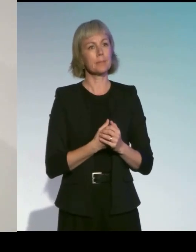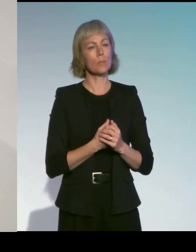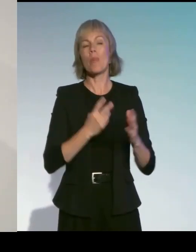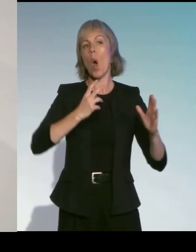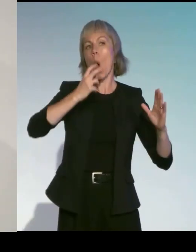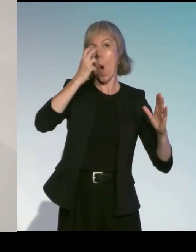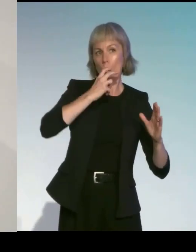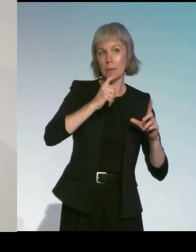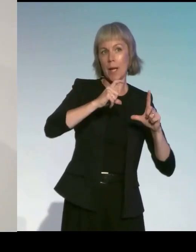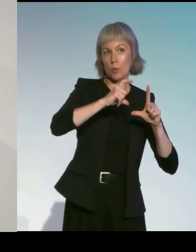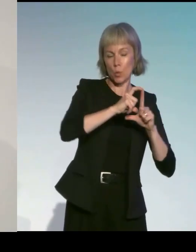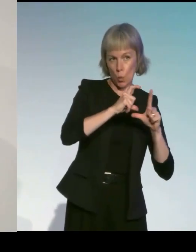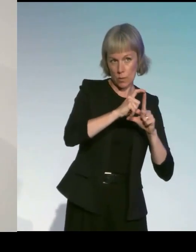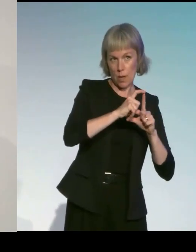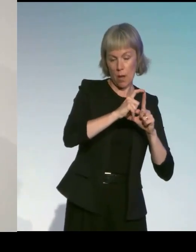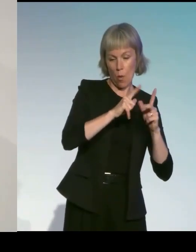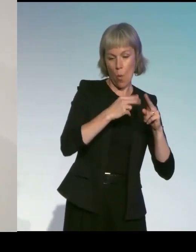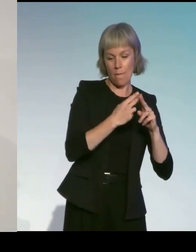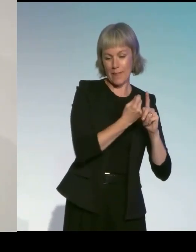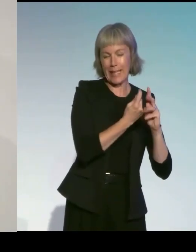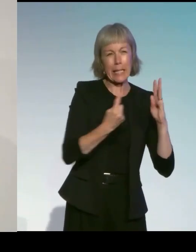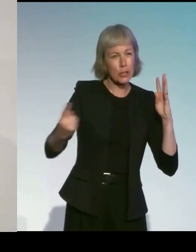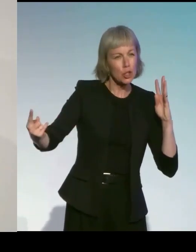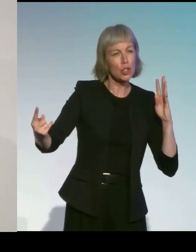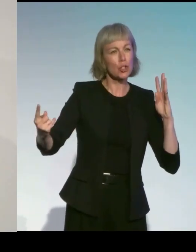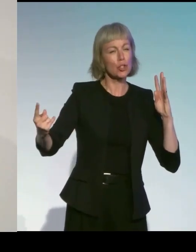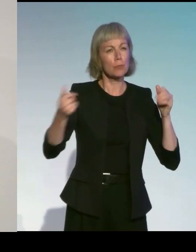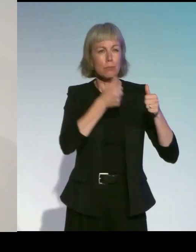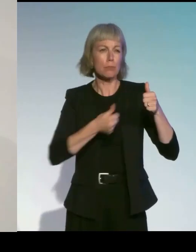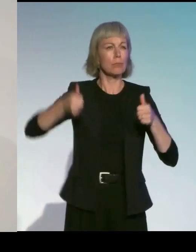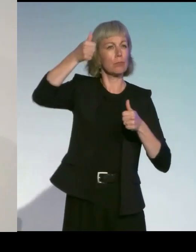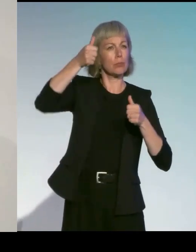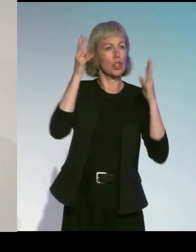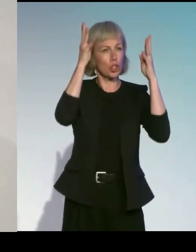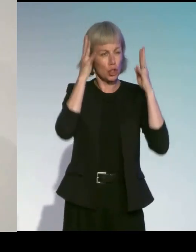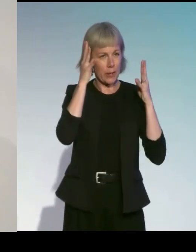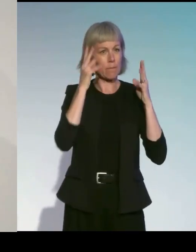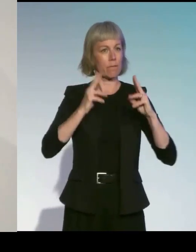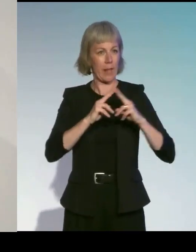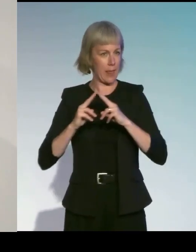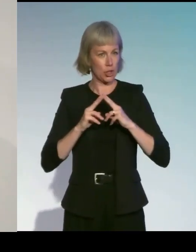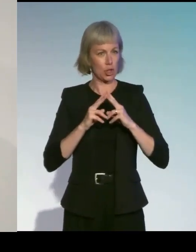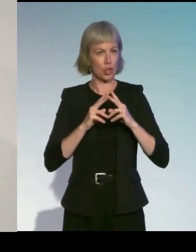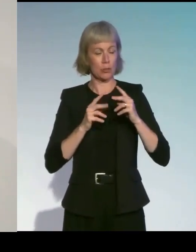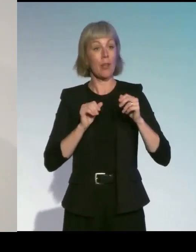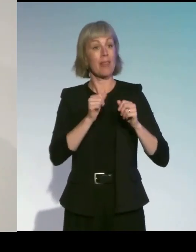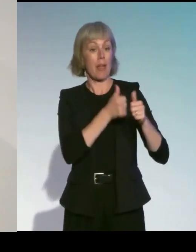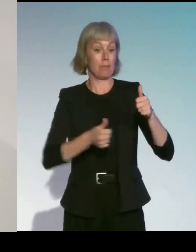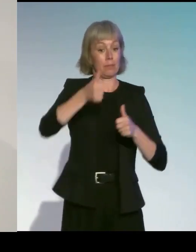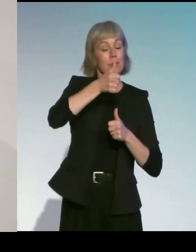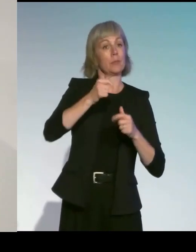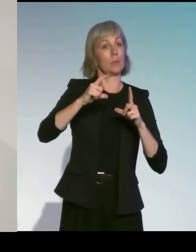eldest daughter of high chiefs of the village, and then they come and do